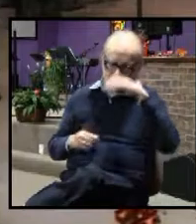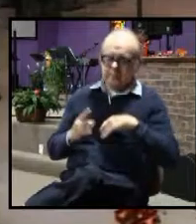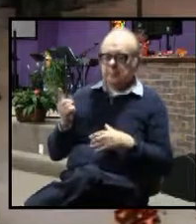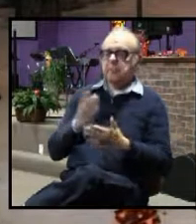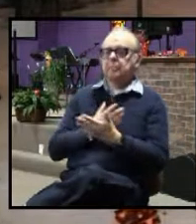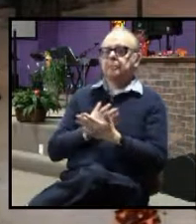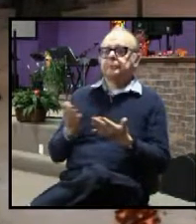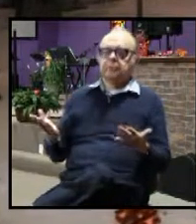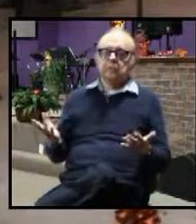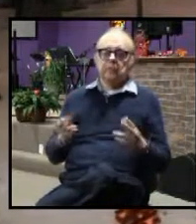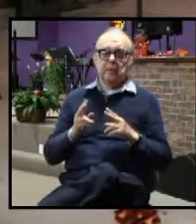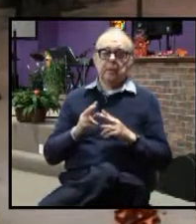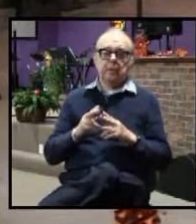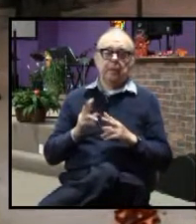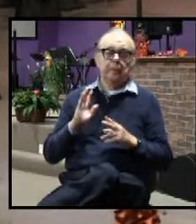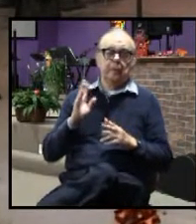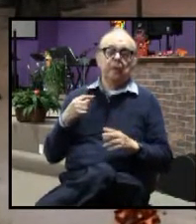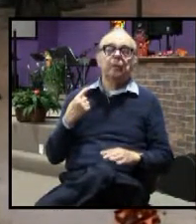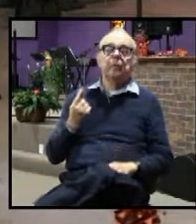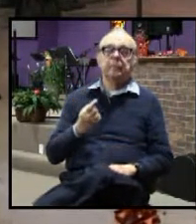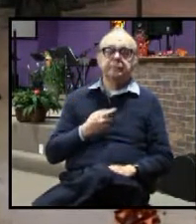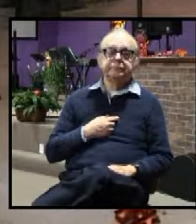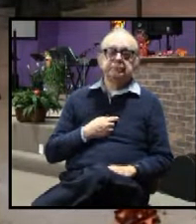gentlemen, one of these days, neither will we.